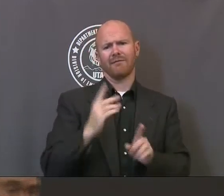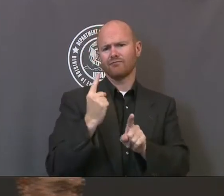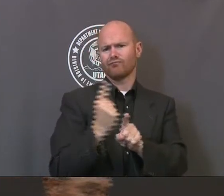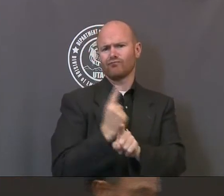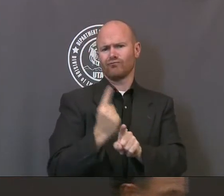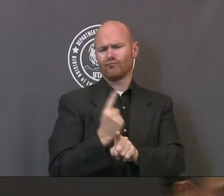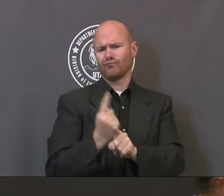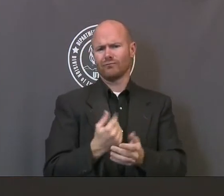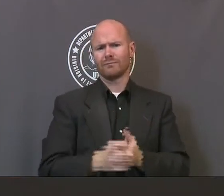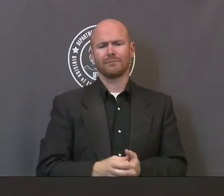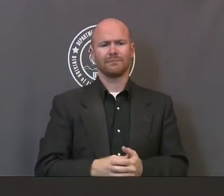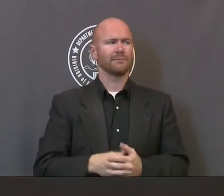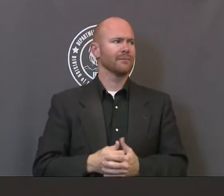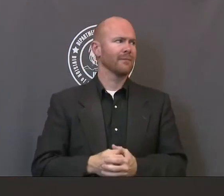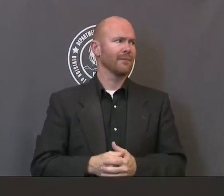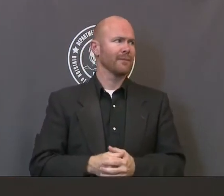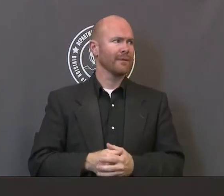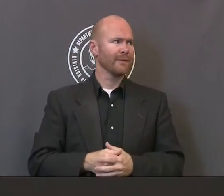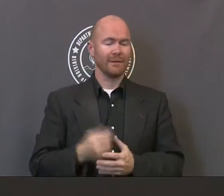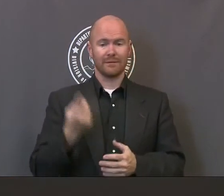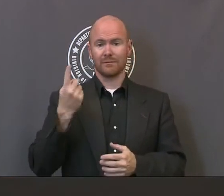Sanders.